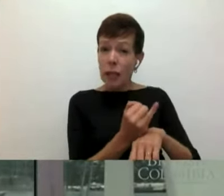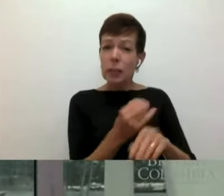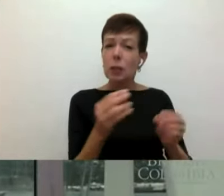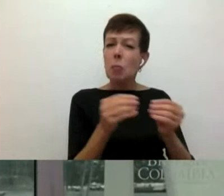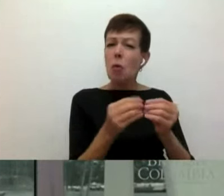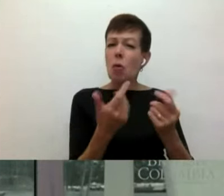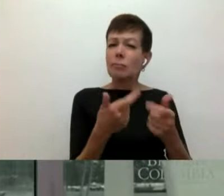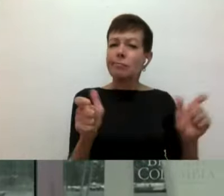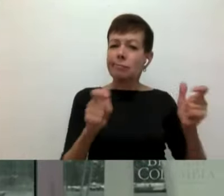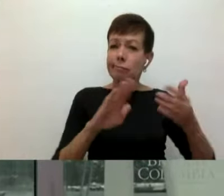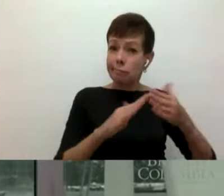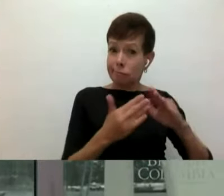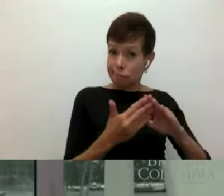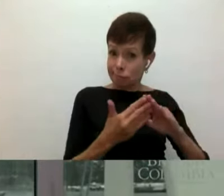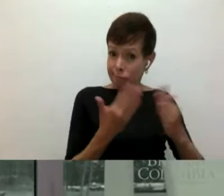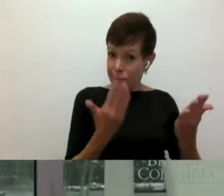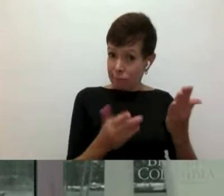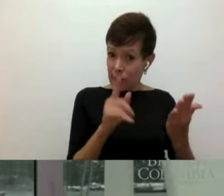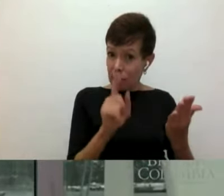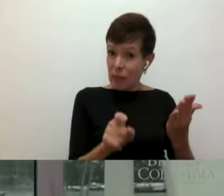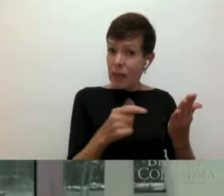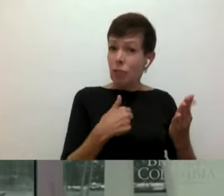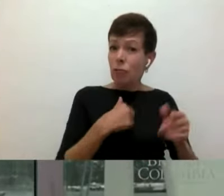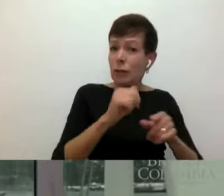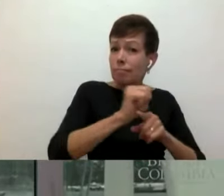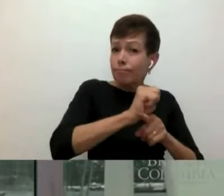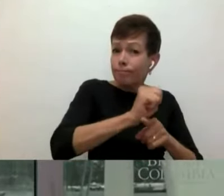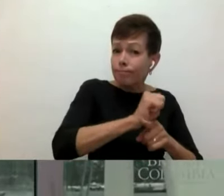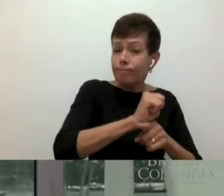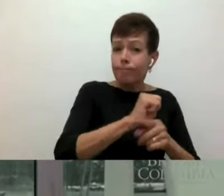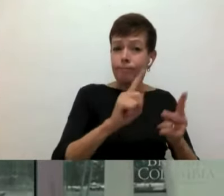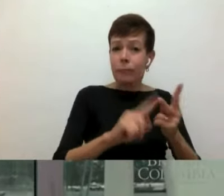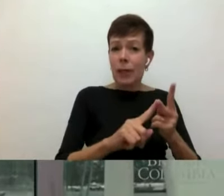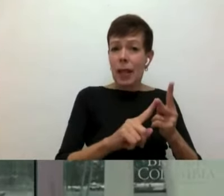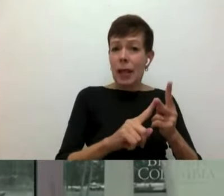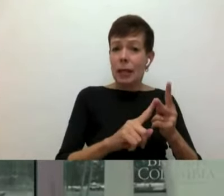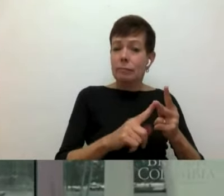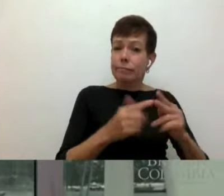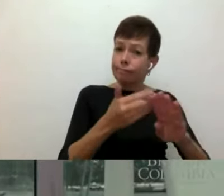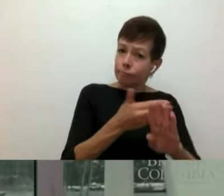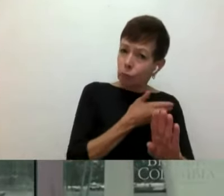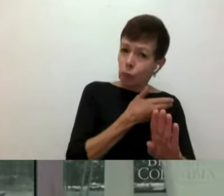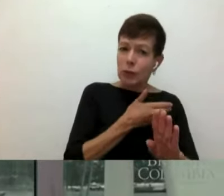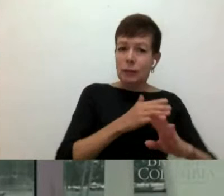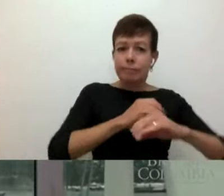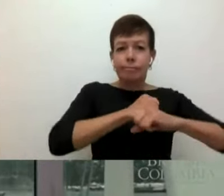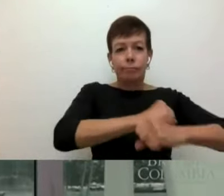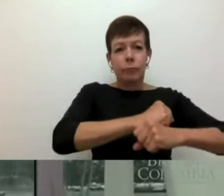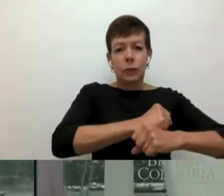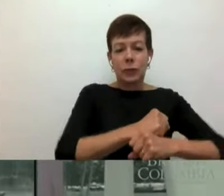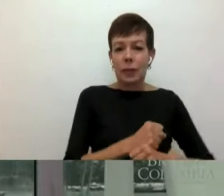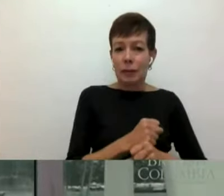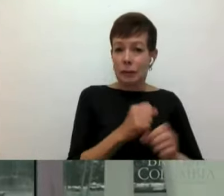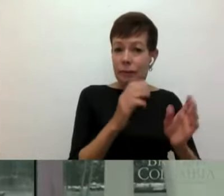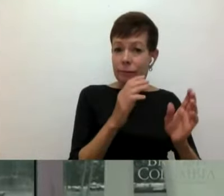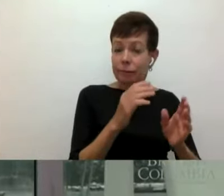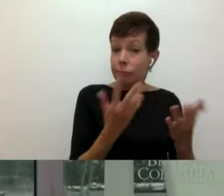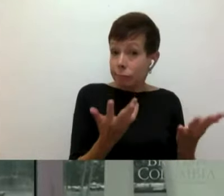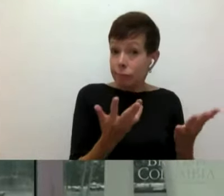Vancouver, parts of South Vancouver Island, which are more urban or suburban areas. Should they not have resources as well as when it comes to training